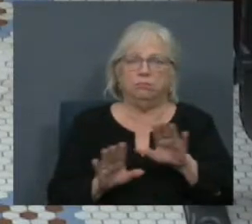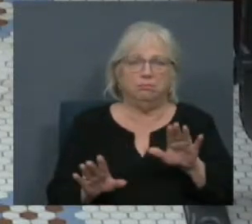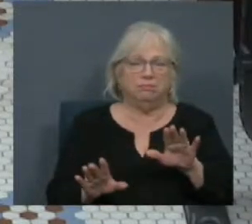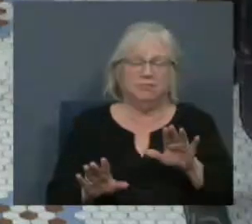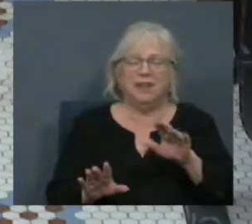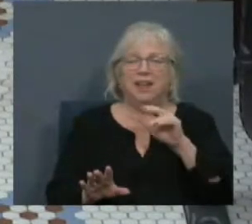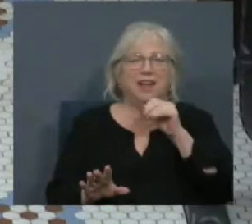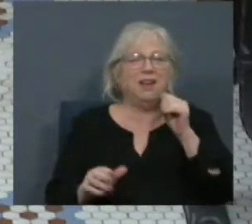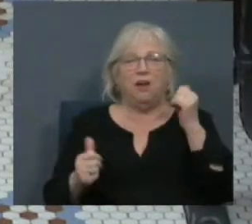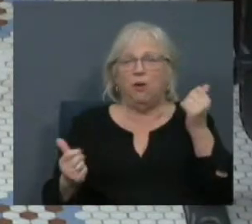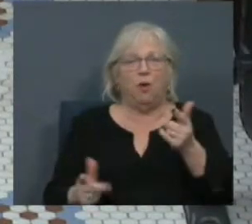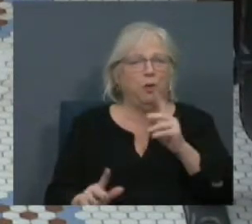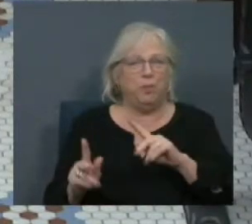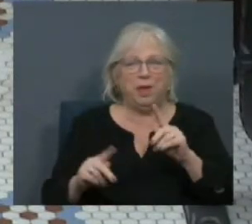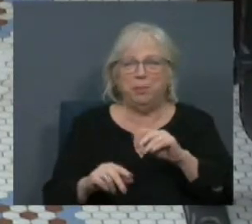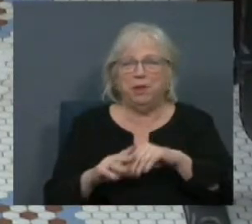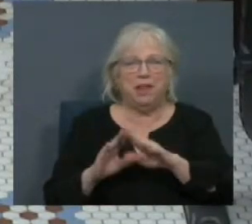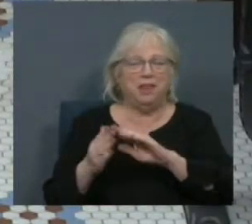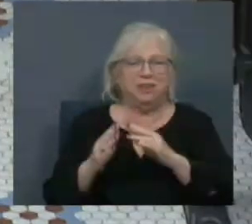Everybody in the city is not on probation.